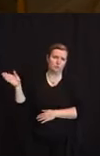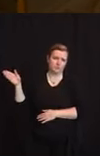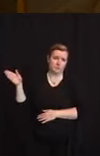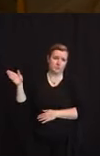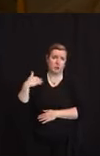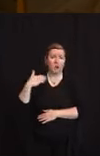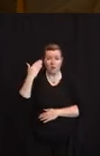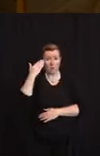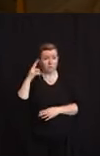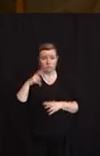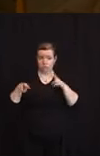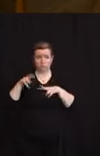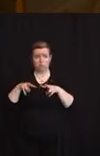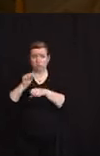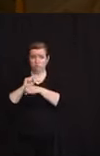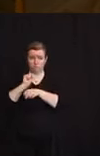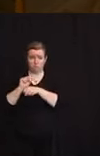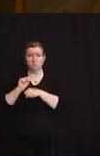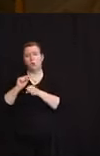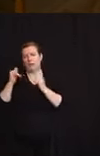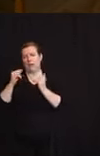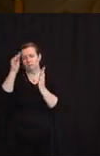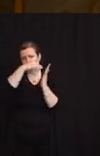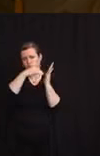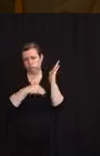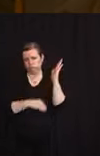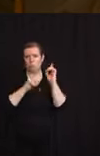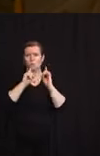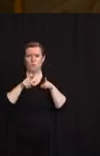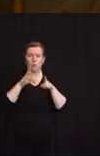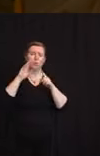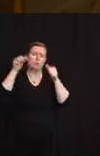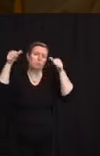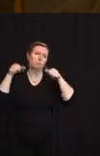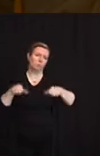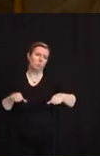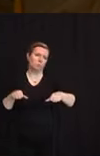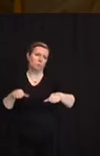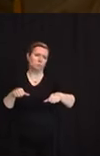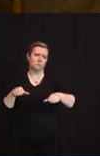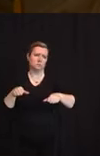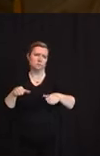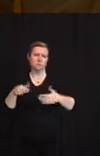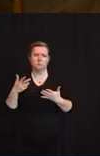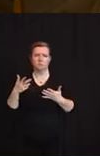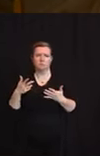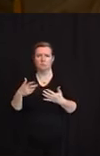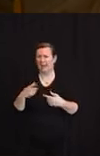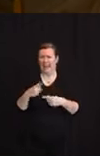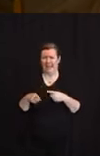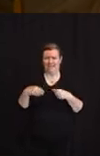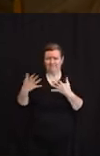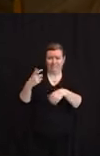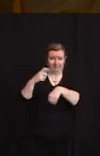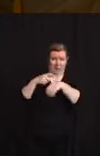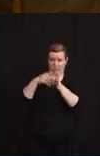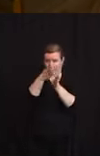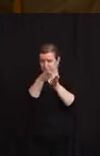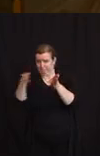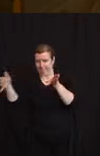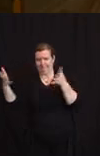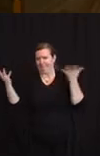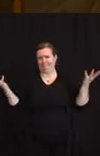reports, and they'll post when the reports are completed. Again, I can't give you a time frame. There's a limited group of men and women that